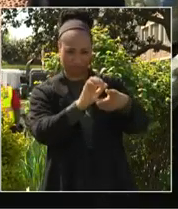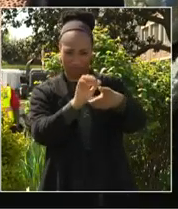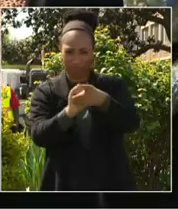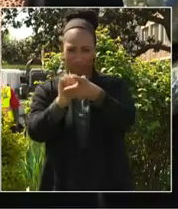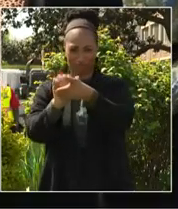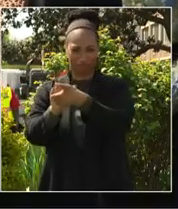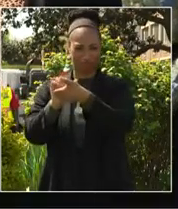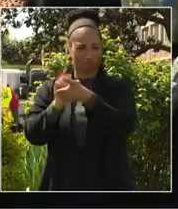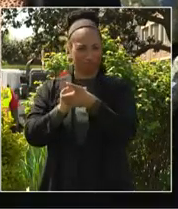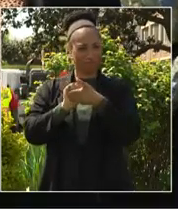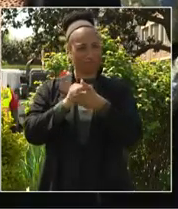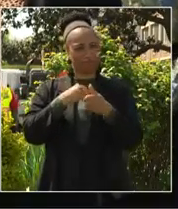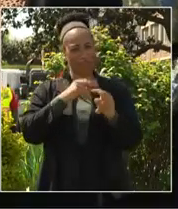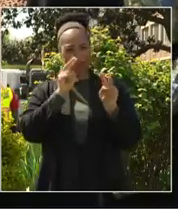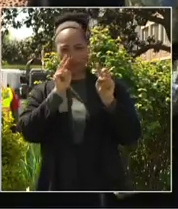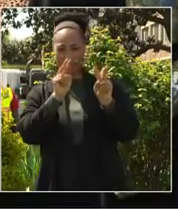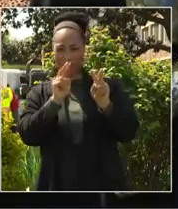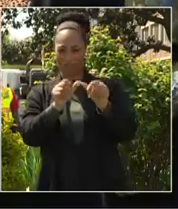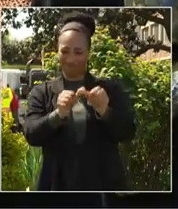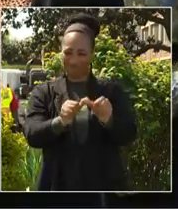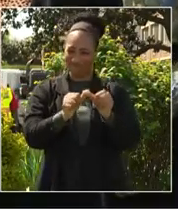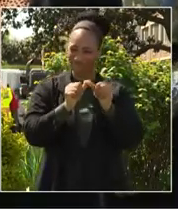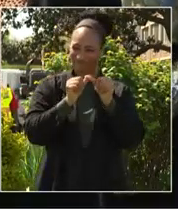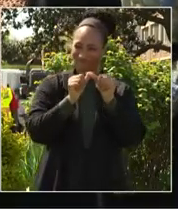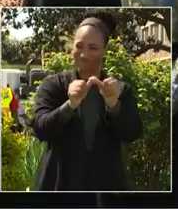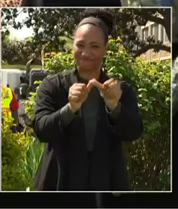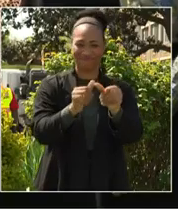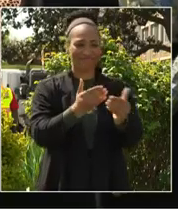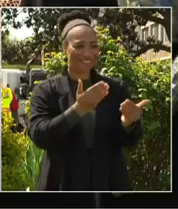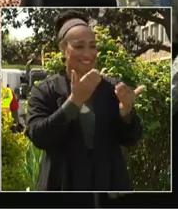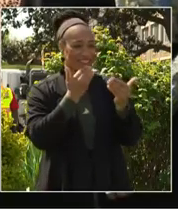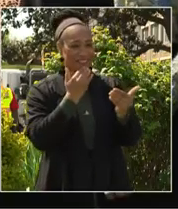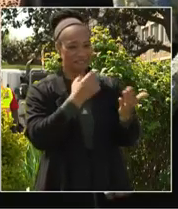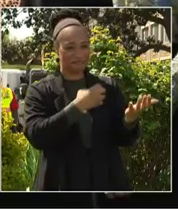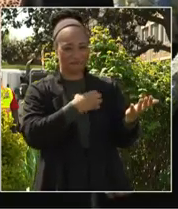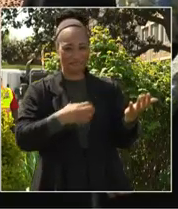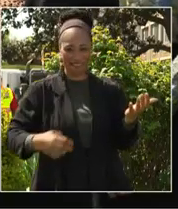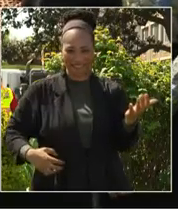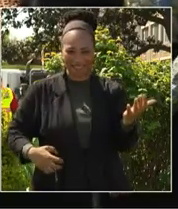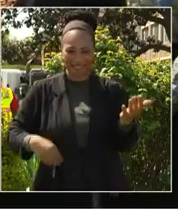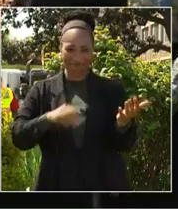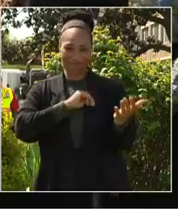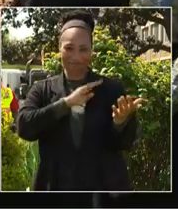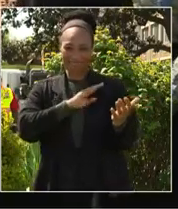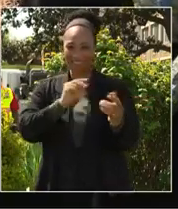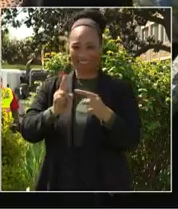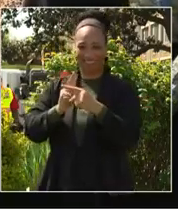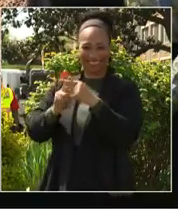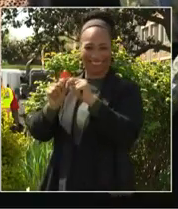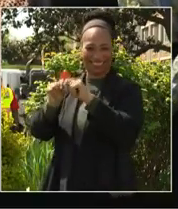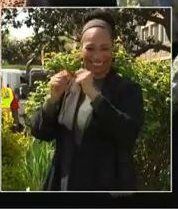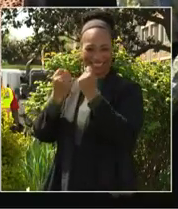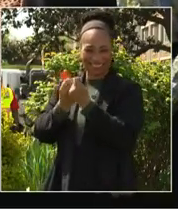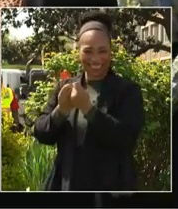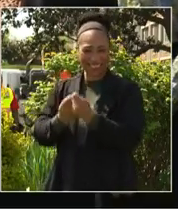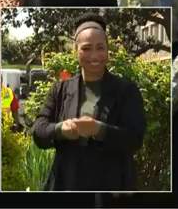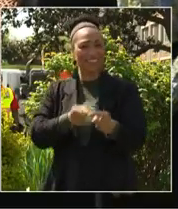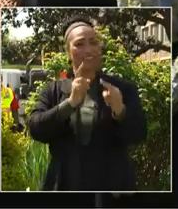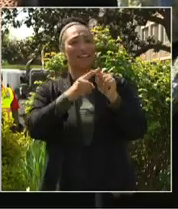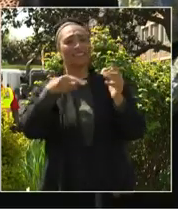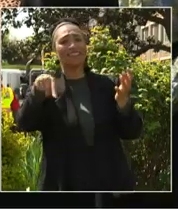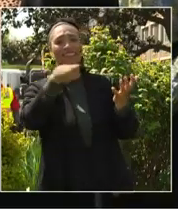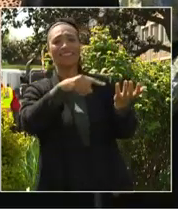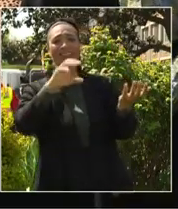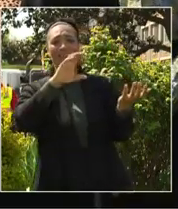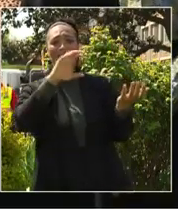we thank Mayor Bowser and her administration, our fellow utilities, for their shared commitment to excellence. Together, we're not